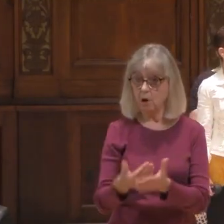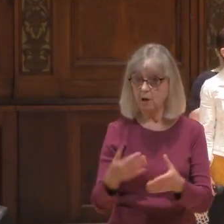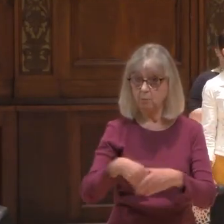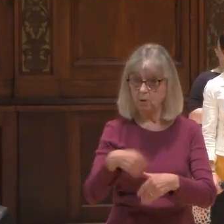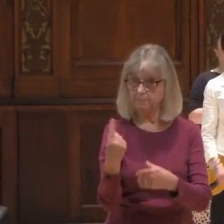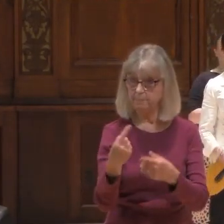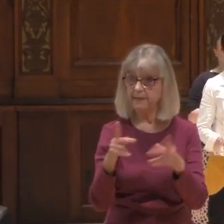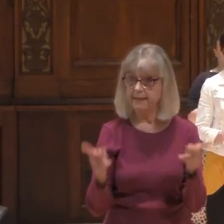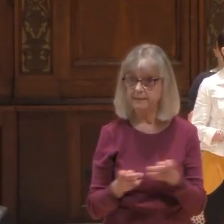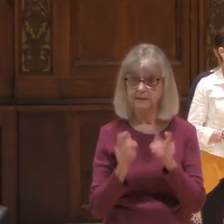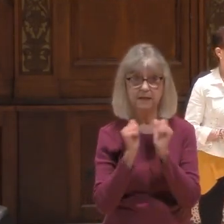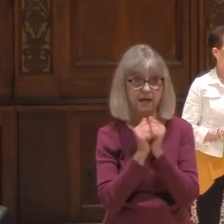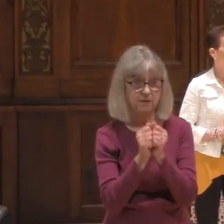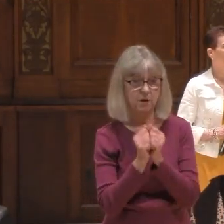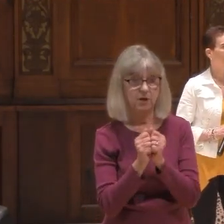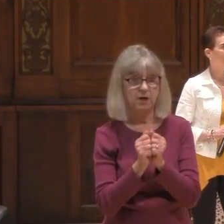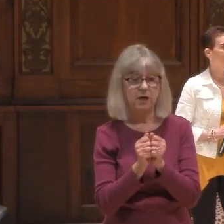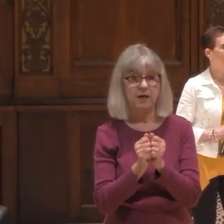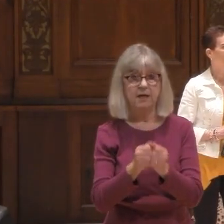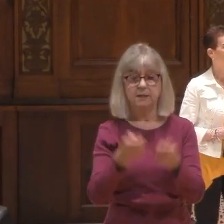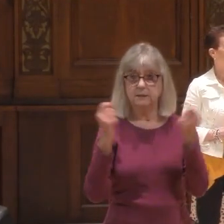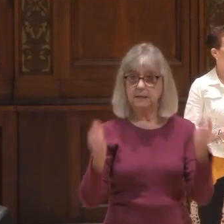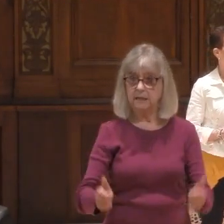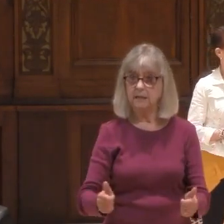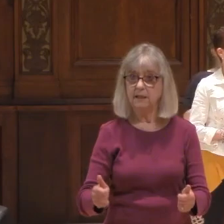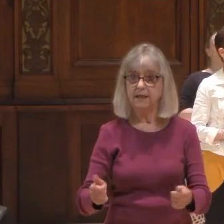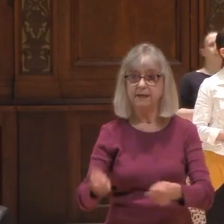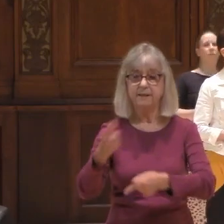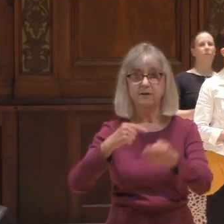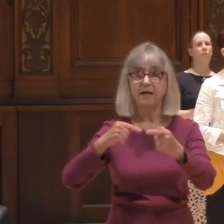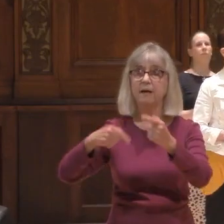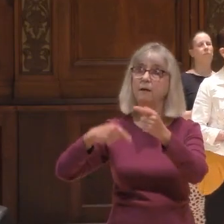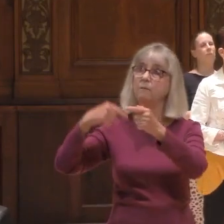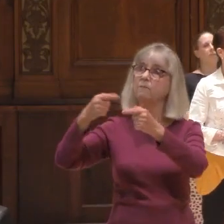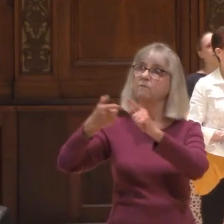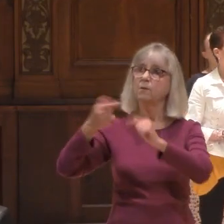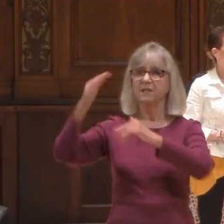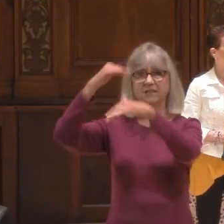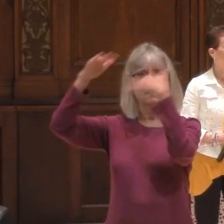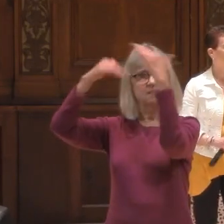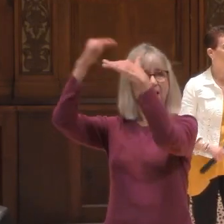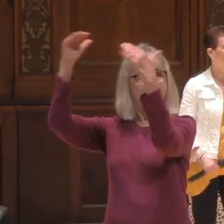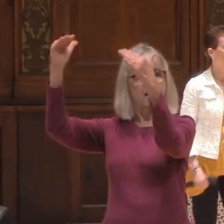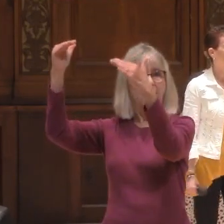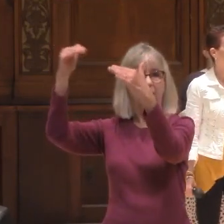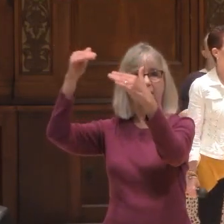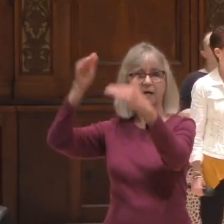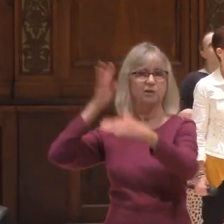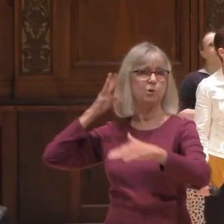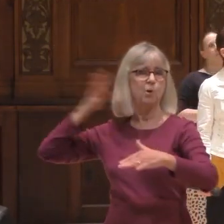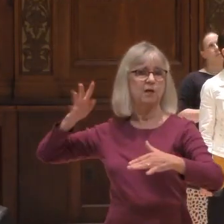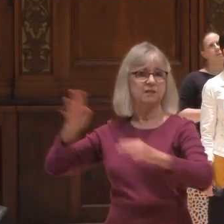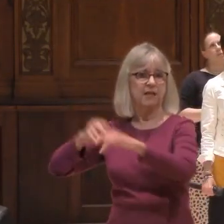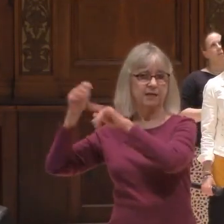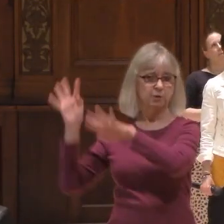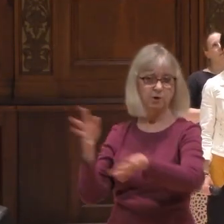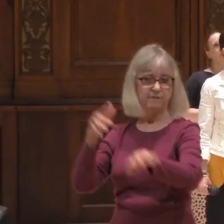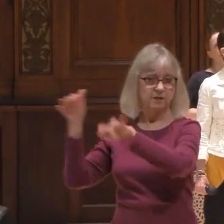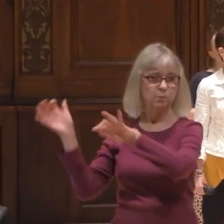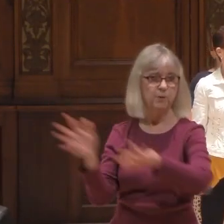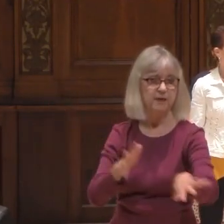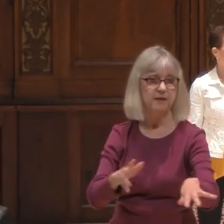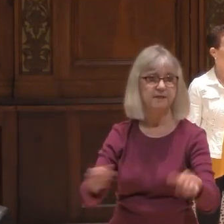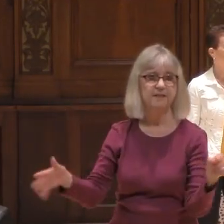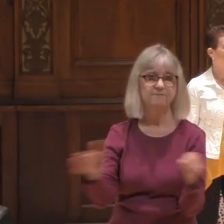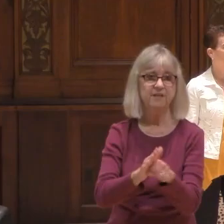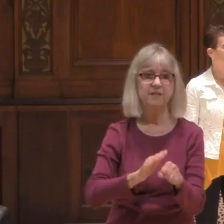place together. And suddenly there came from the sky a noise like a driving wind, and it filled the